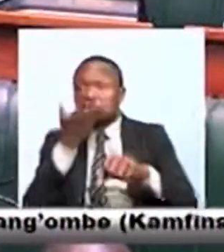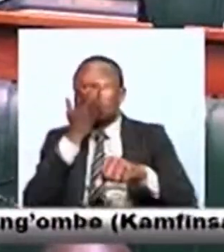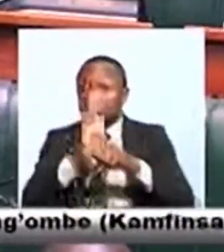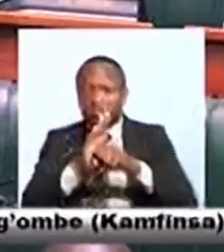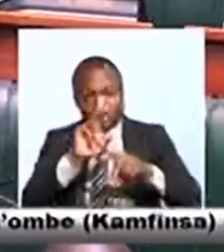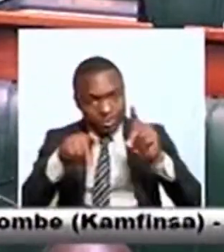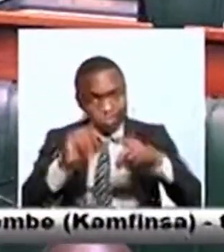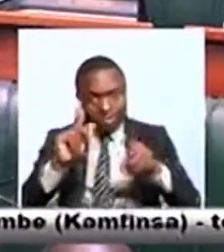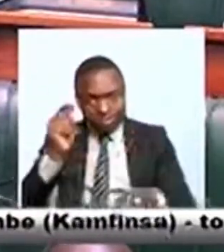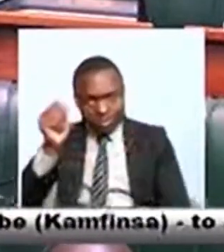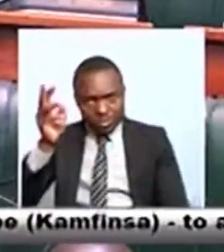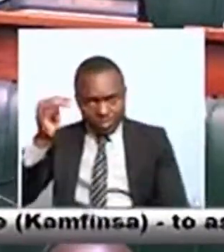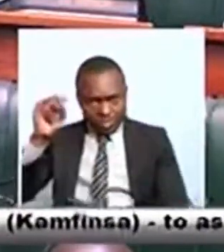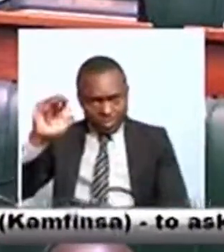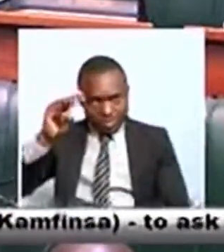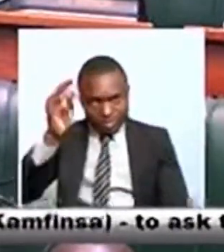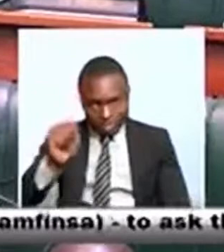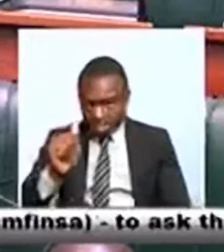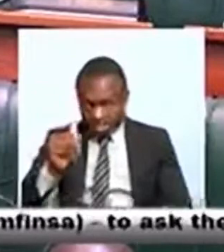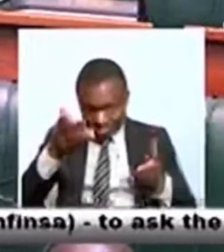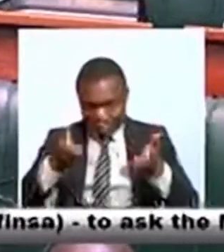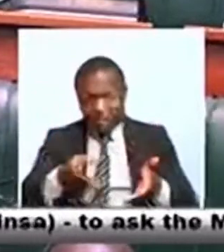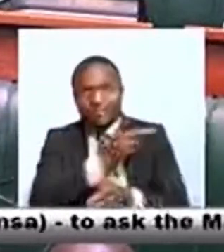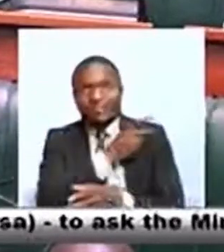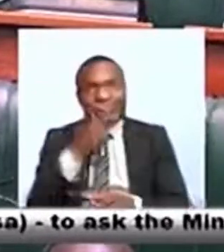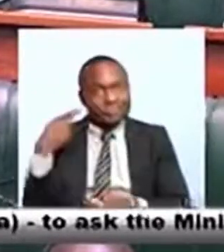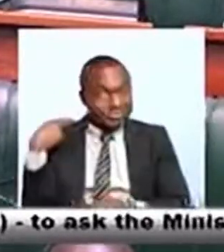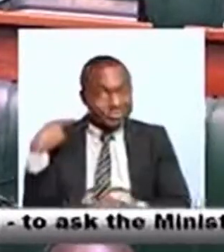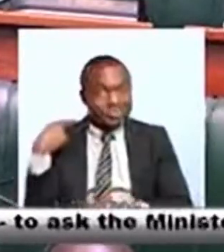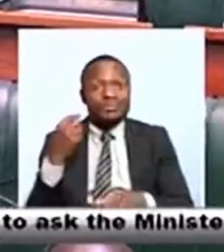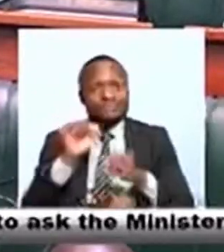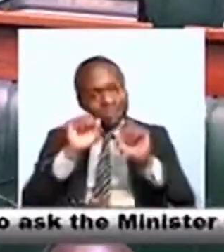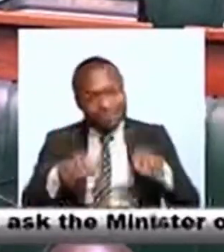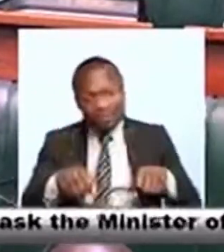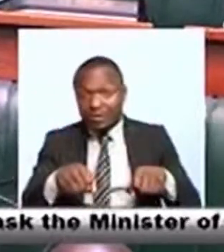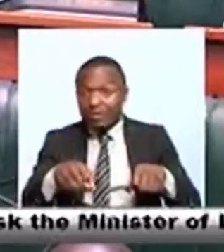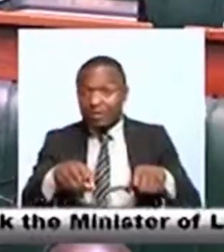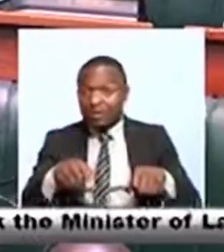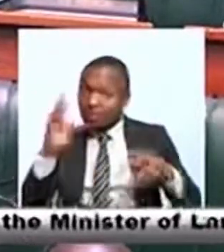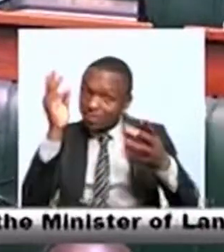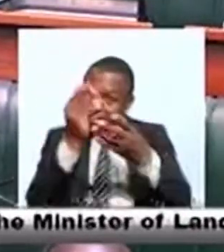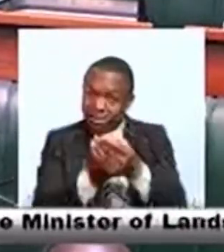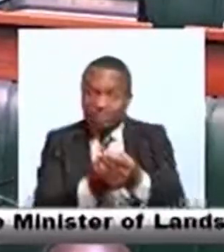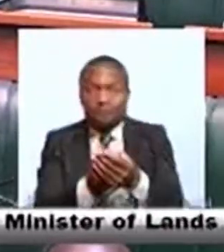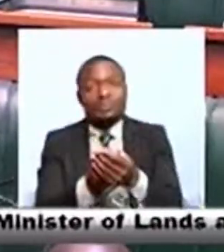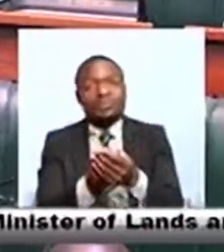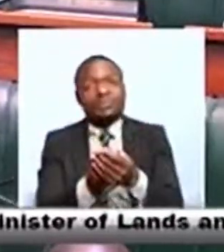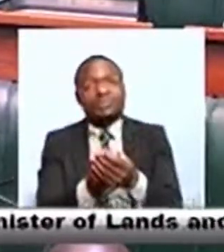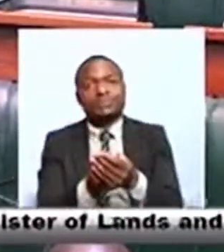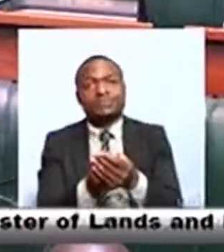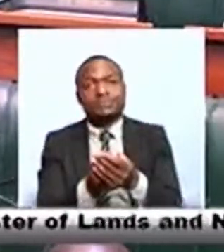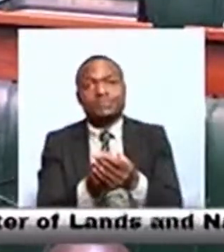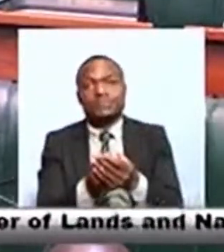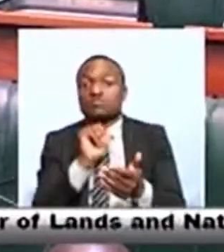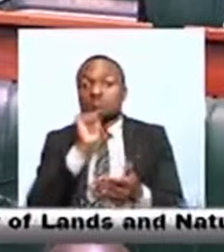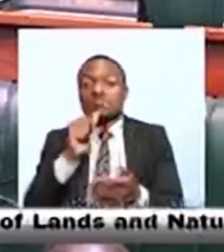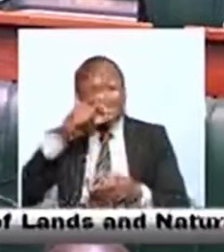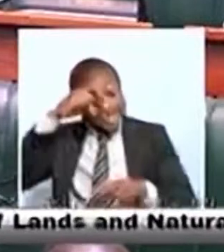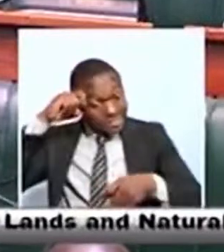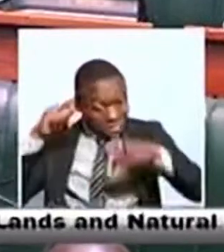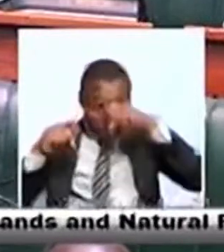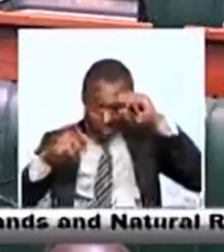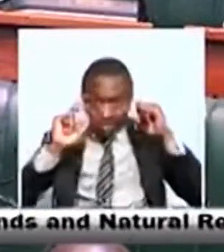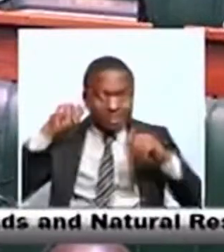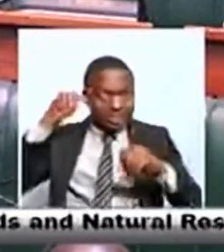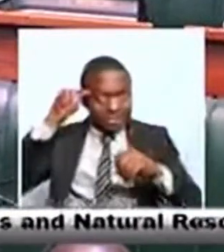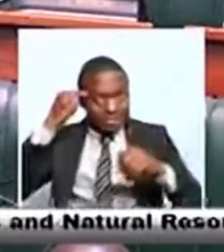of Katoka Mema on the floor of the House, Honorable Minister, that you'll be very considerate so that they do not panic that government will